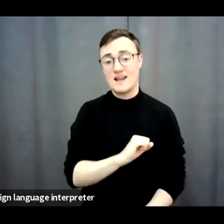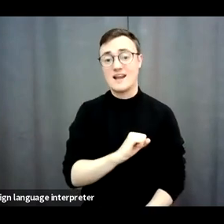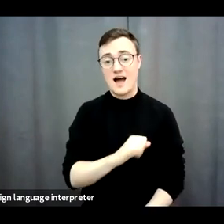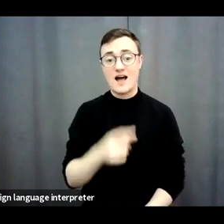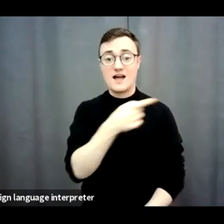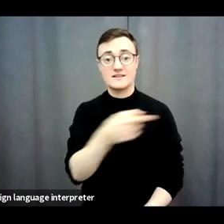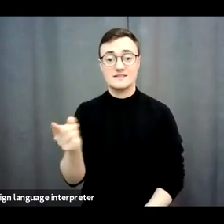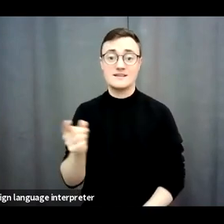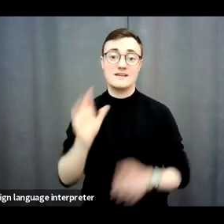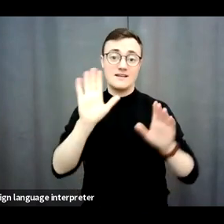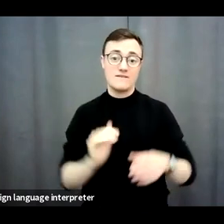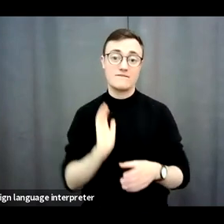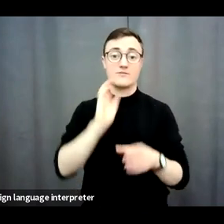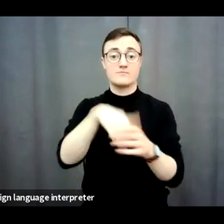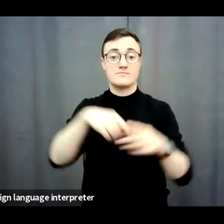joining us today.